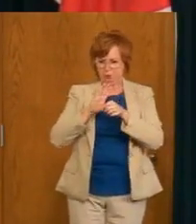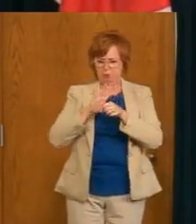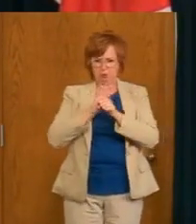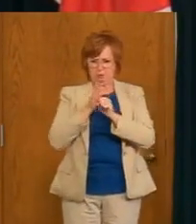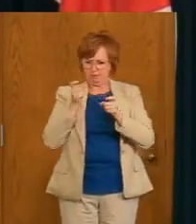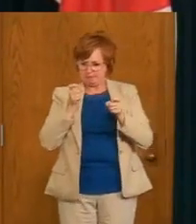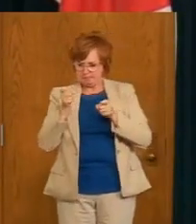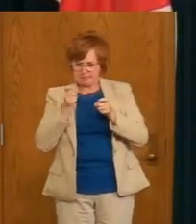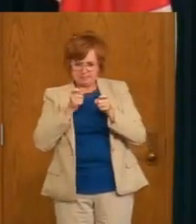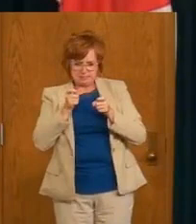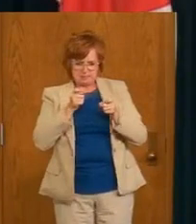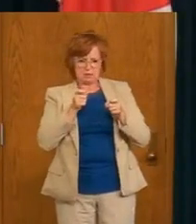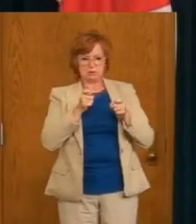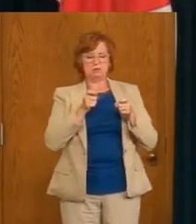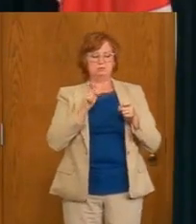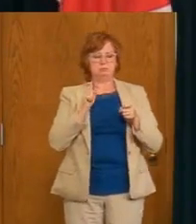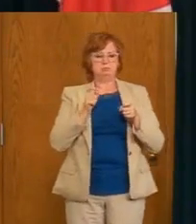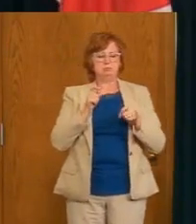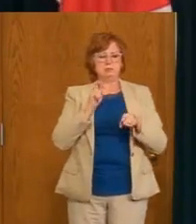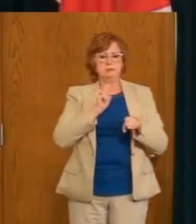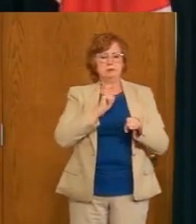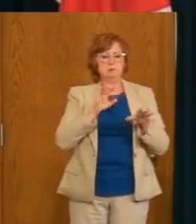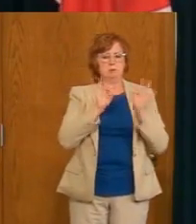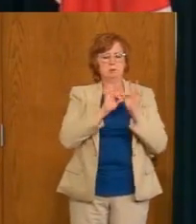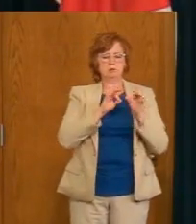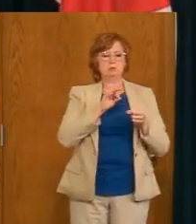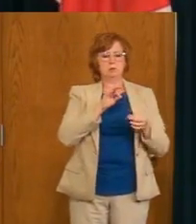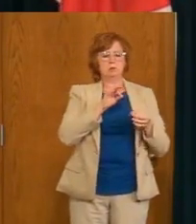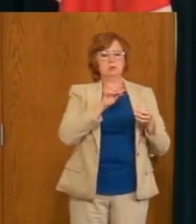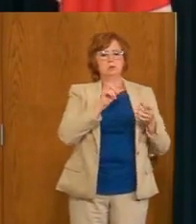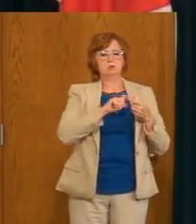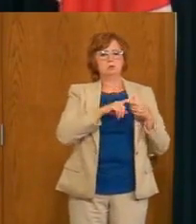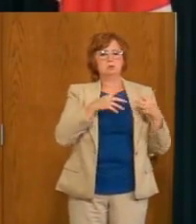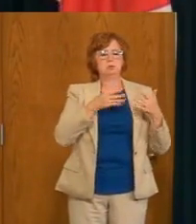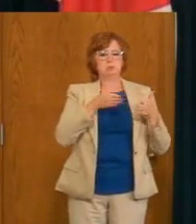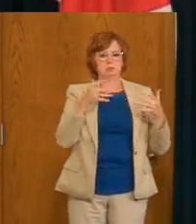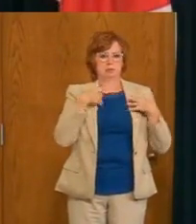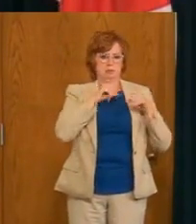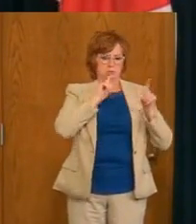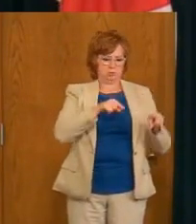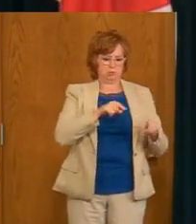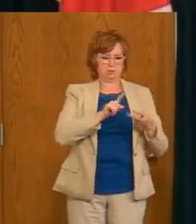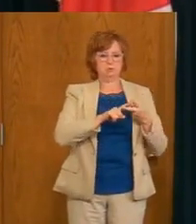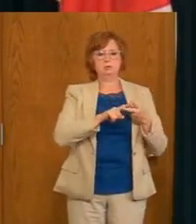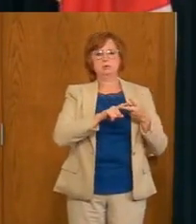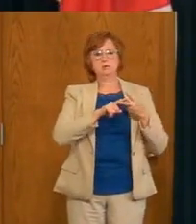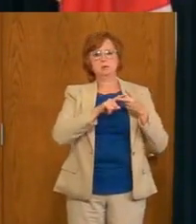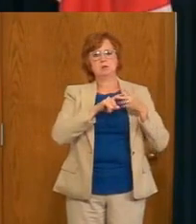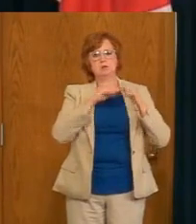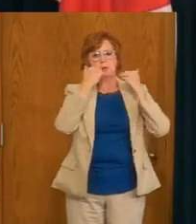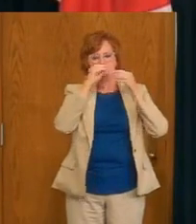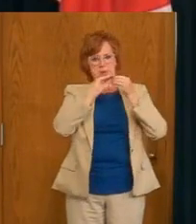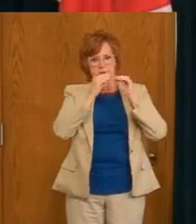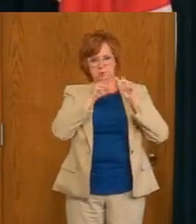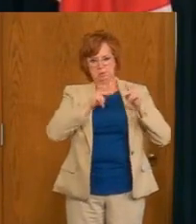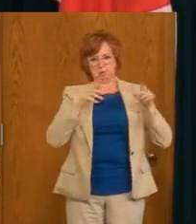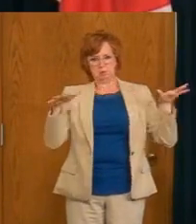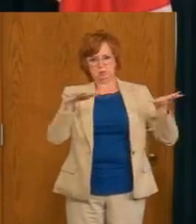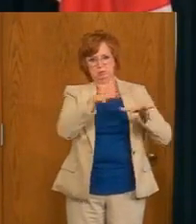restrictions that are in place. COVID will still be here on July the 12th, July the 13th, and on through the